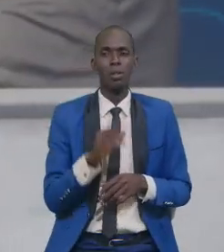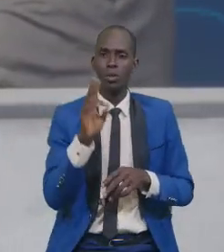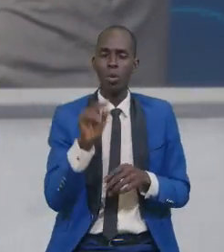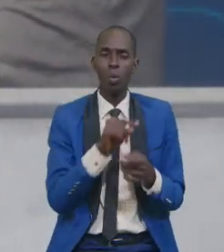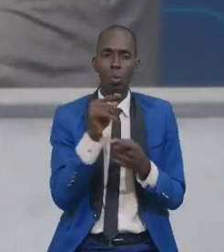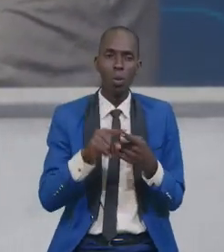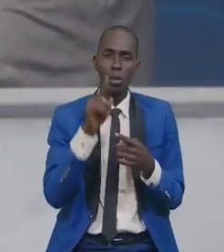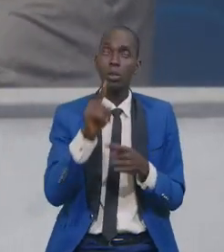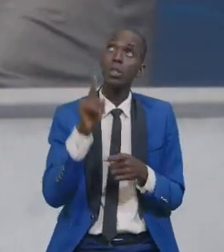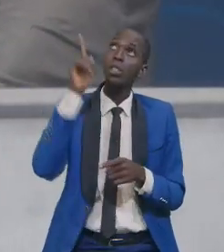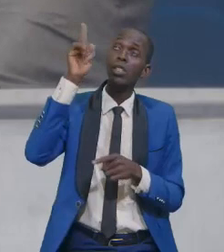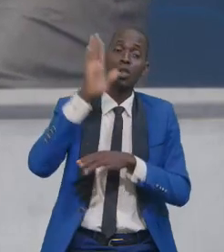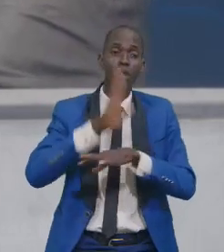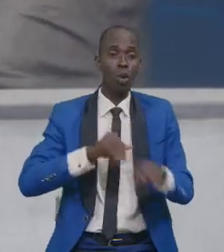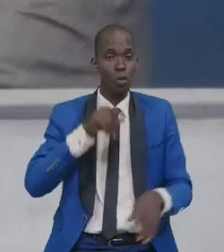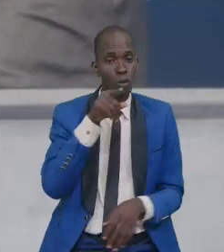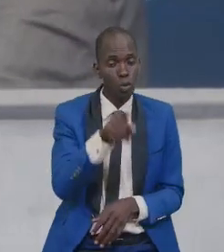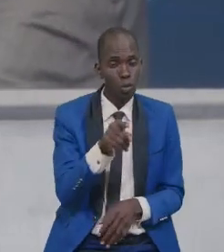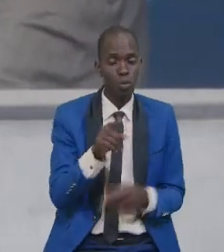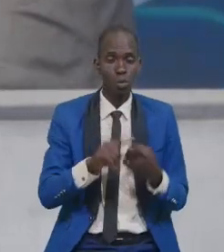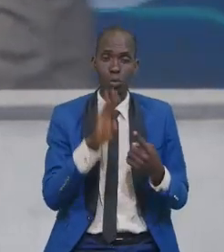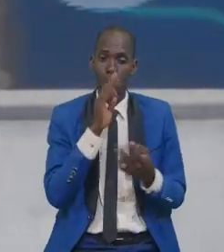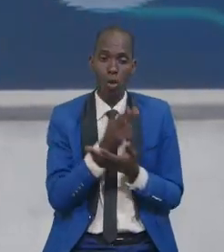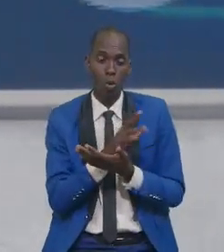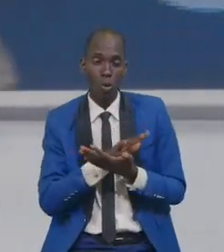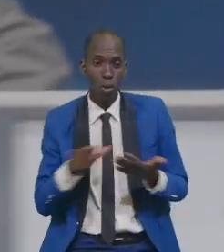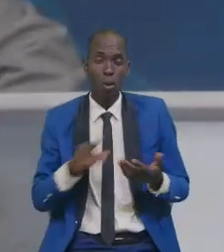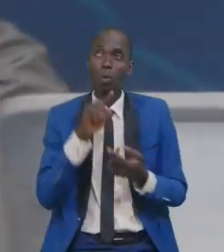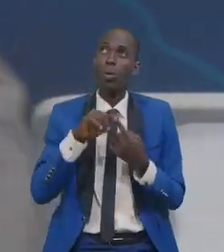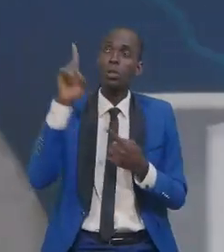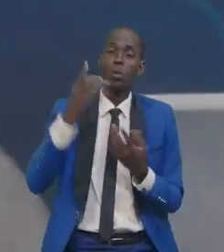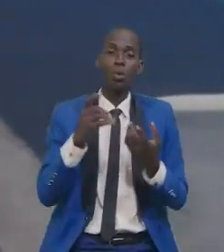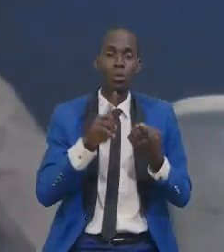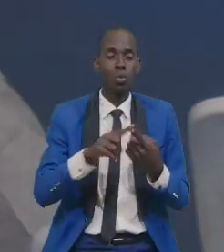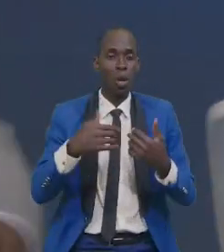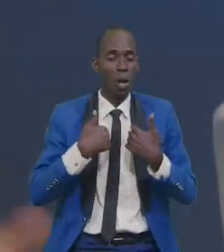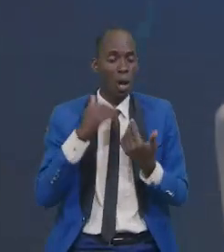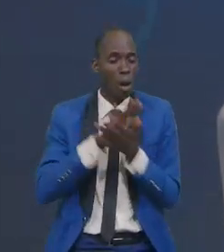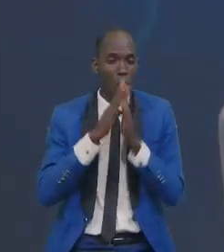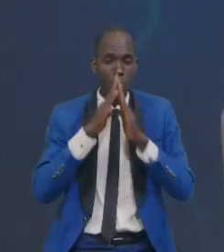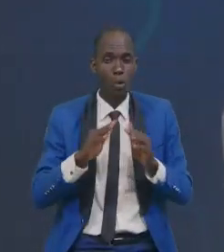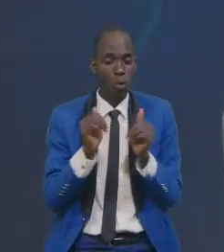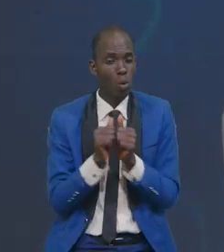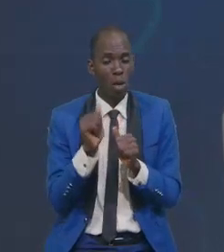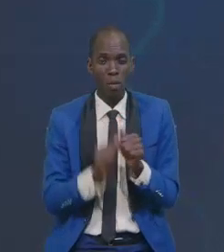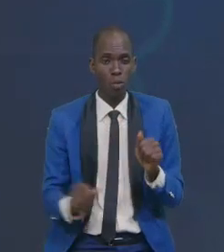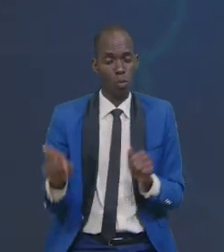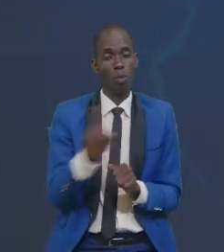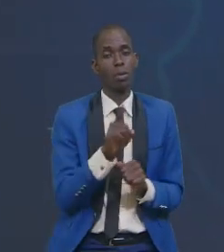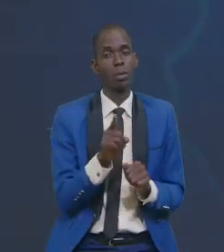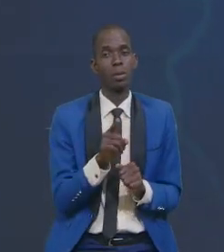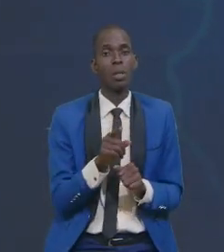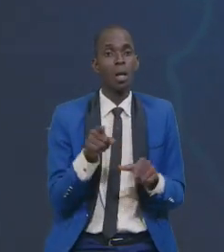you to holiness, and it calls you to peace with people. And as you kneel down there, or you stand up there, and you